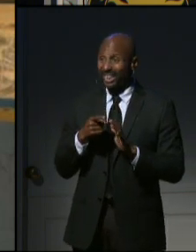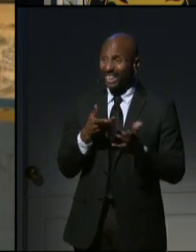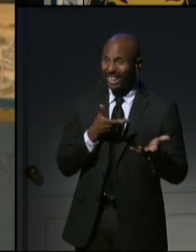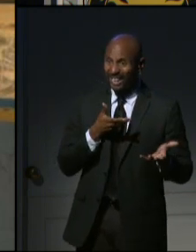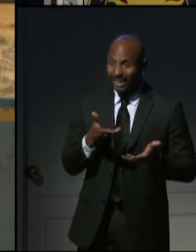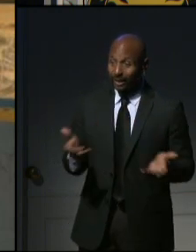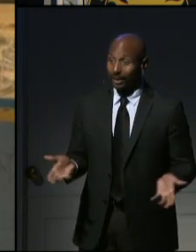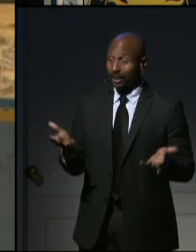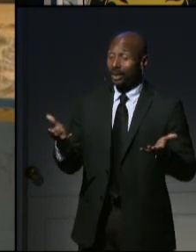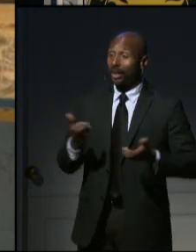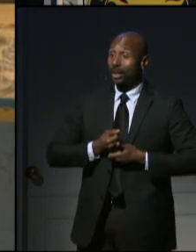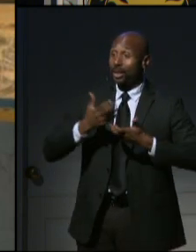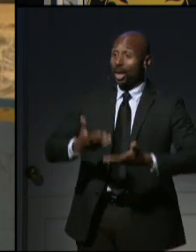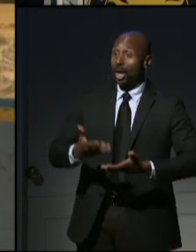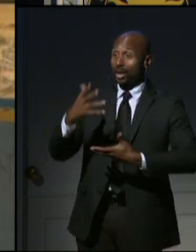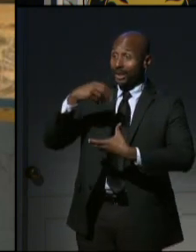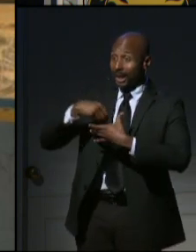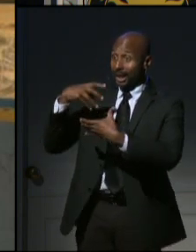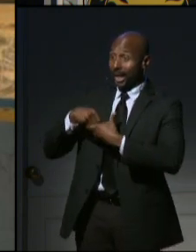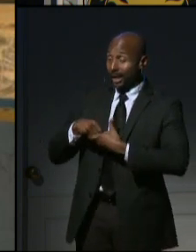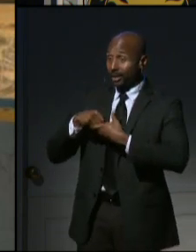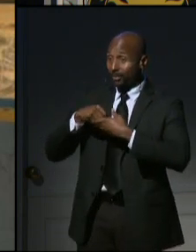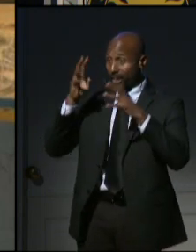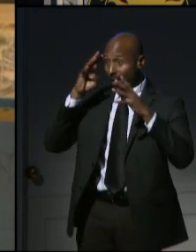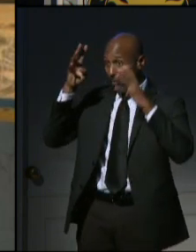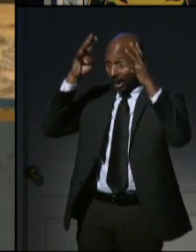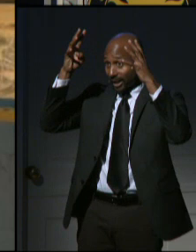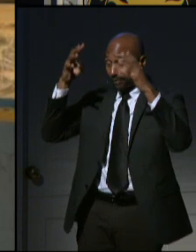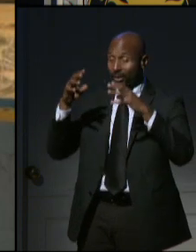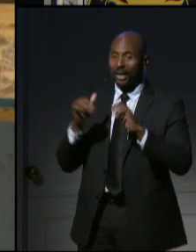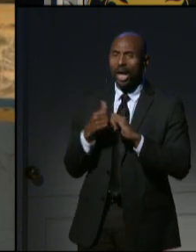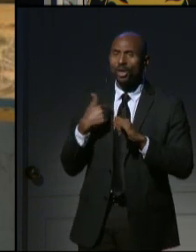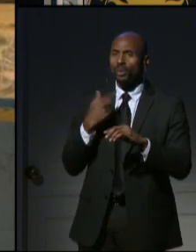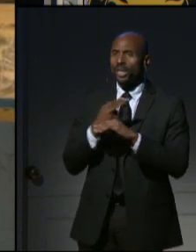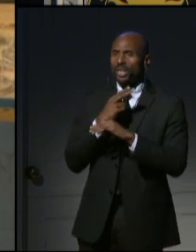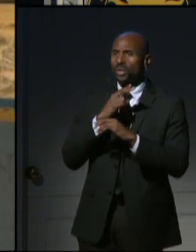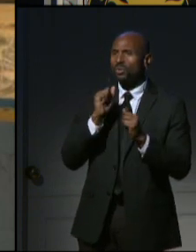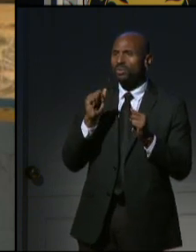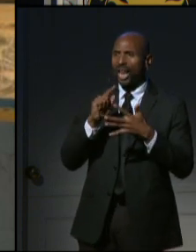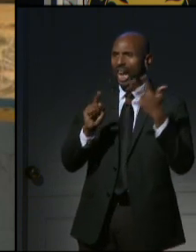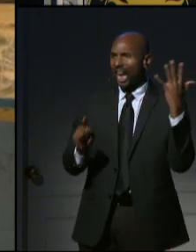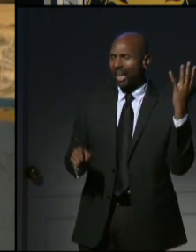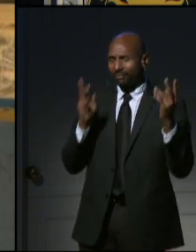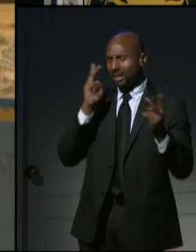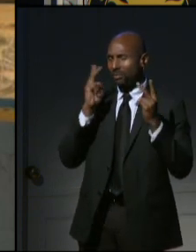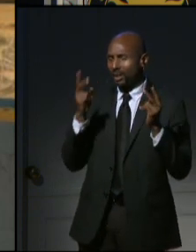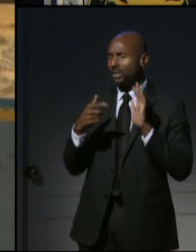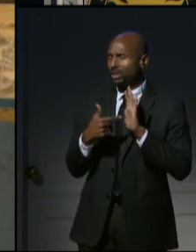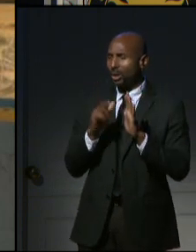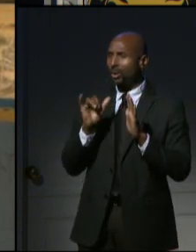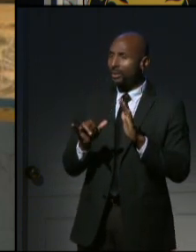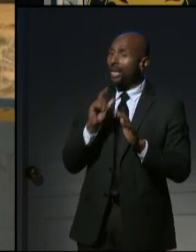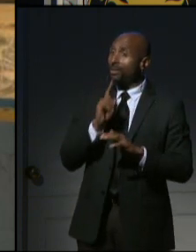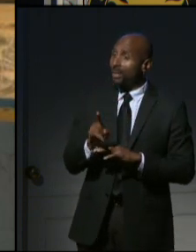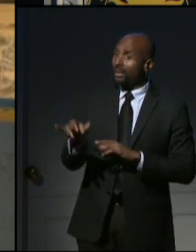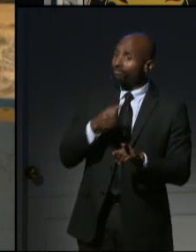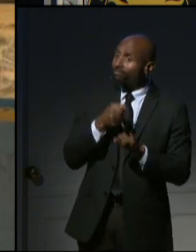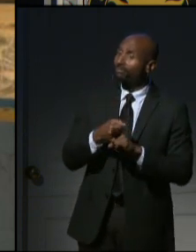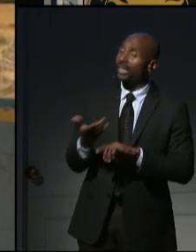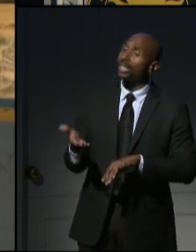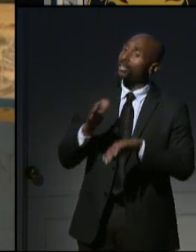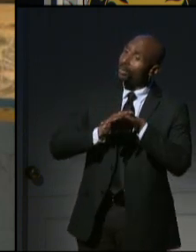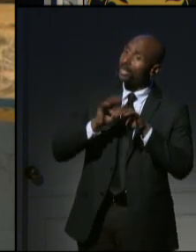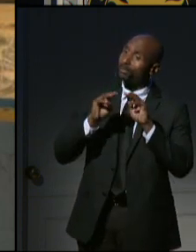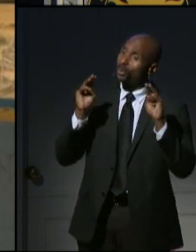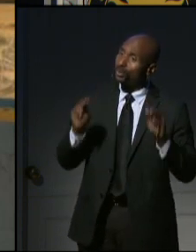engagement, creativity? You know, how do we really use all this visualization, all these things to show that it really does increase